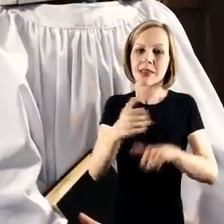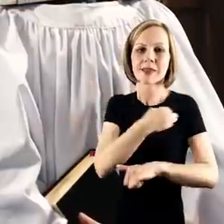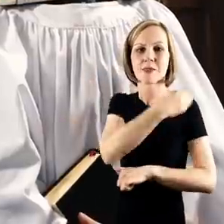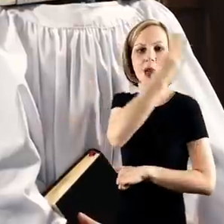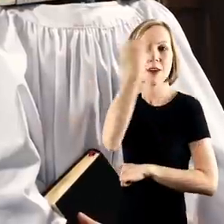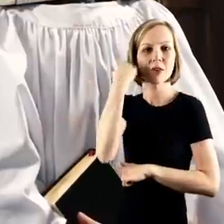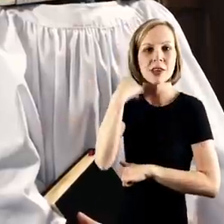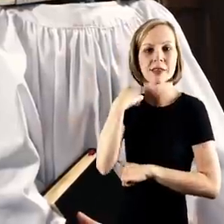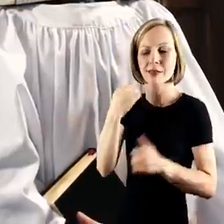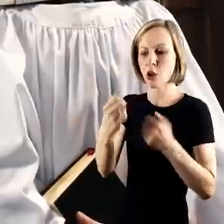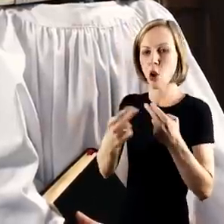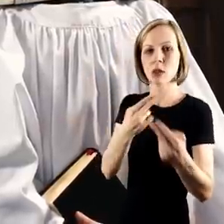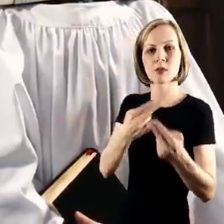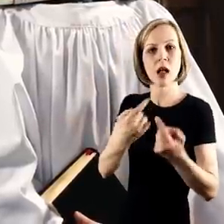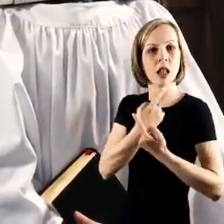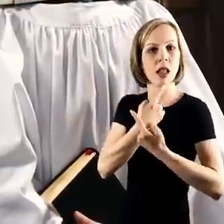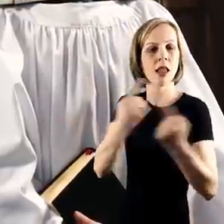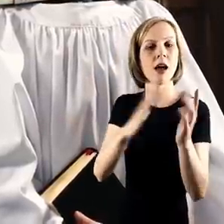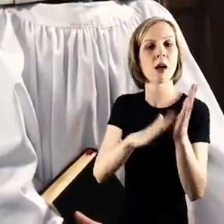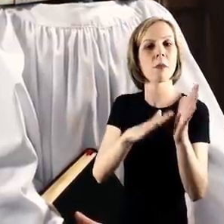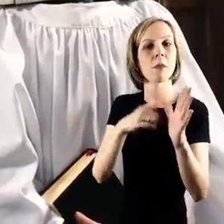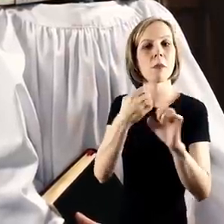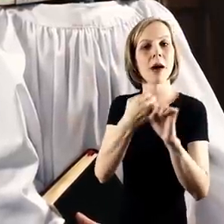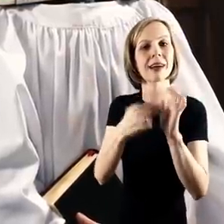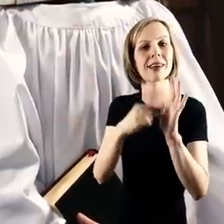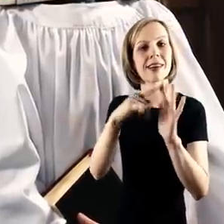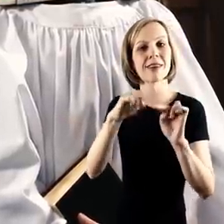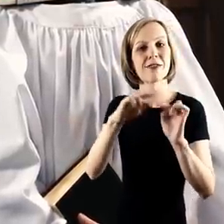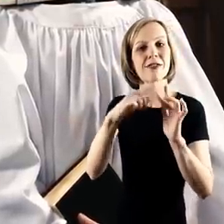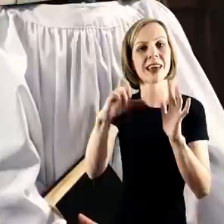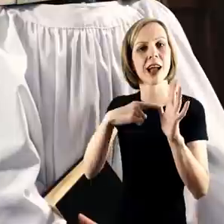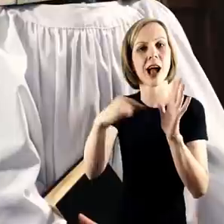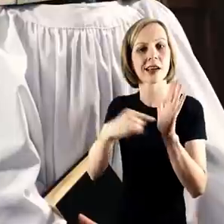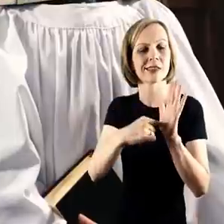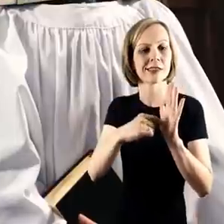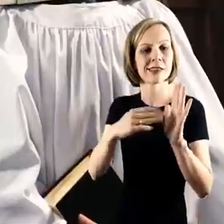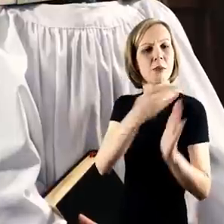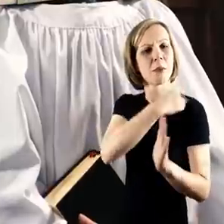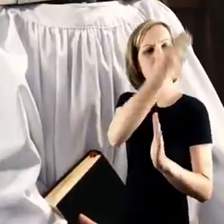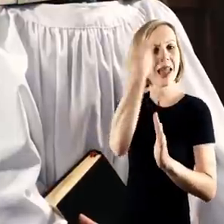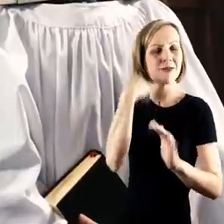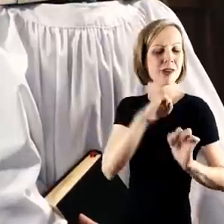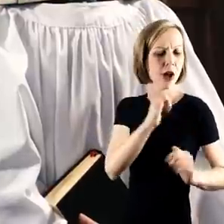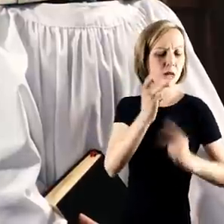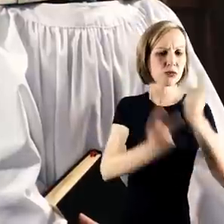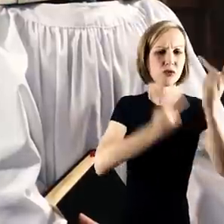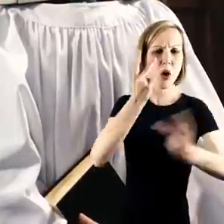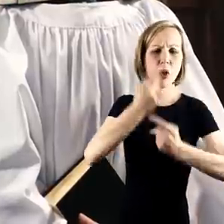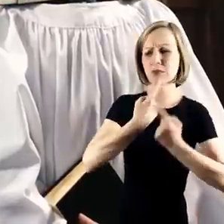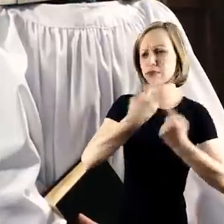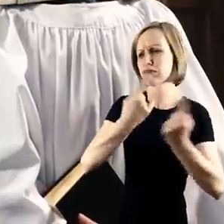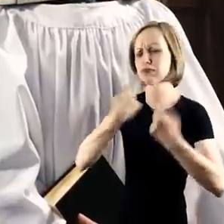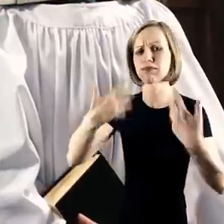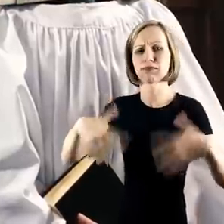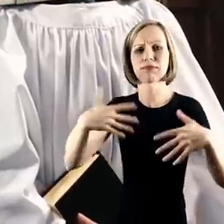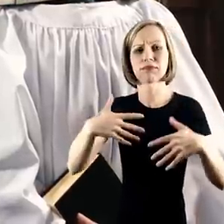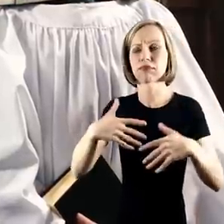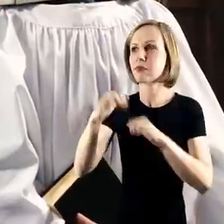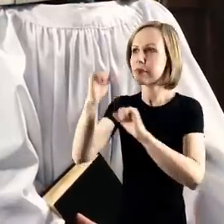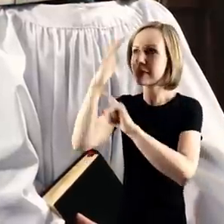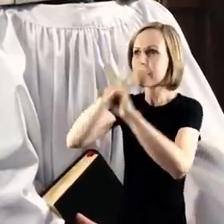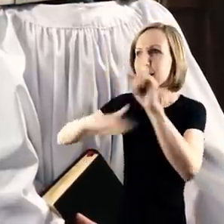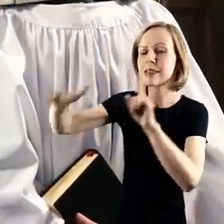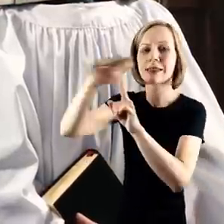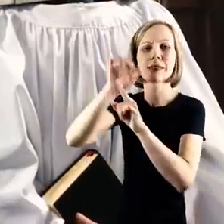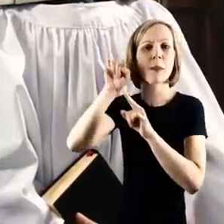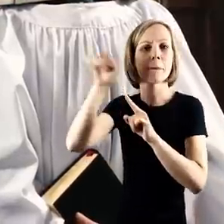Magnificat, which speaks of God's kingdom, where the lowly are raised up, where the mighty are brought down from their thrones,